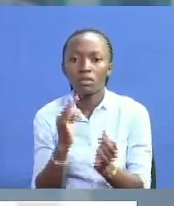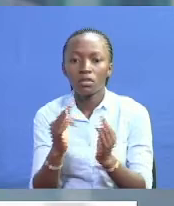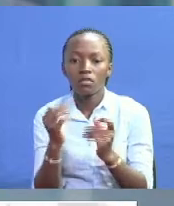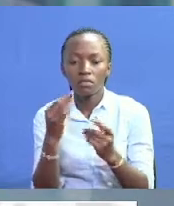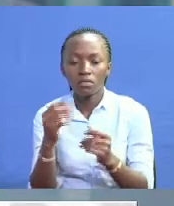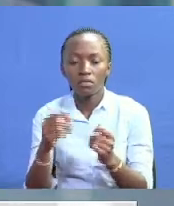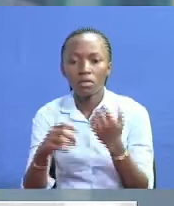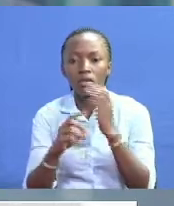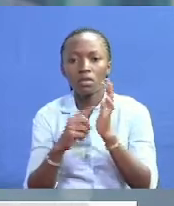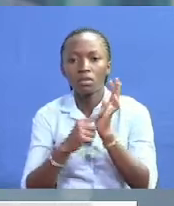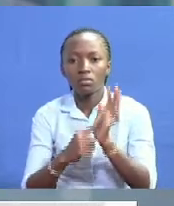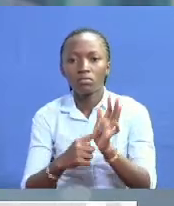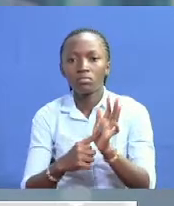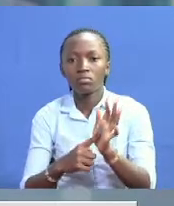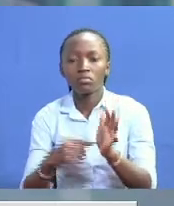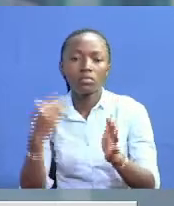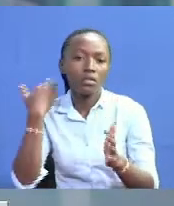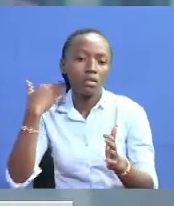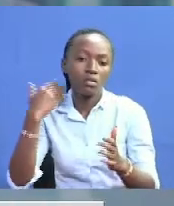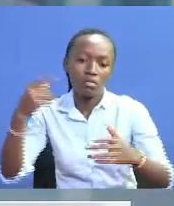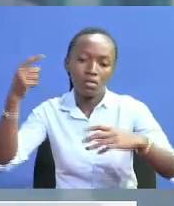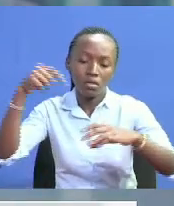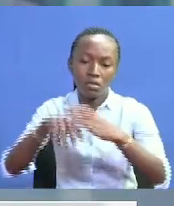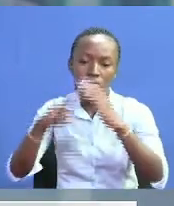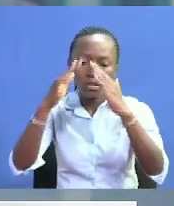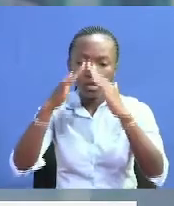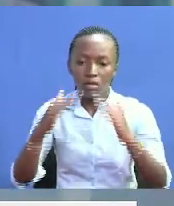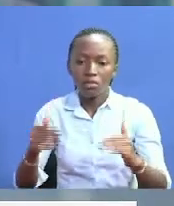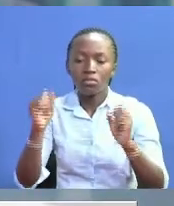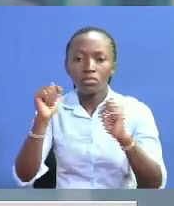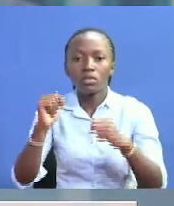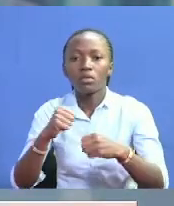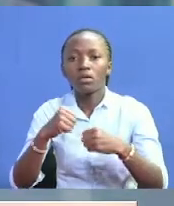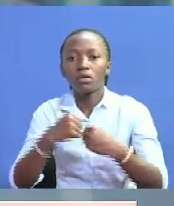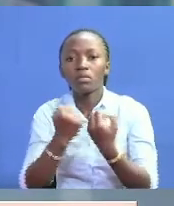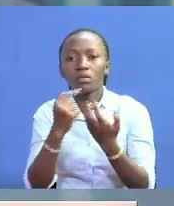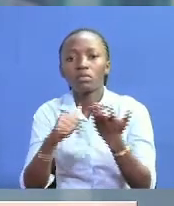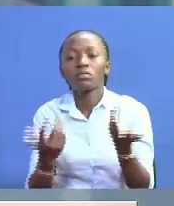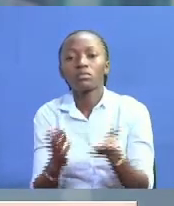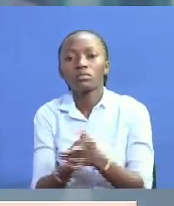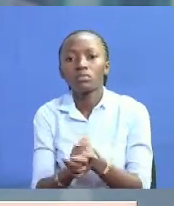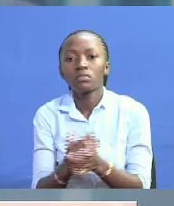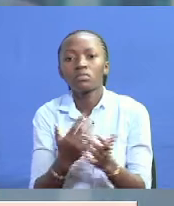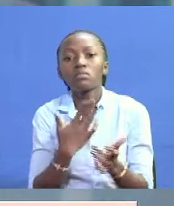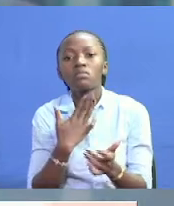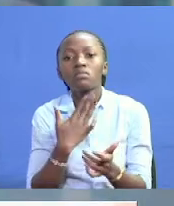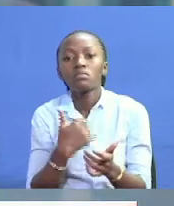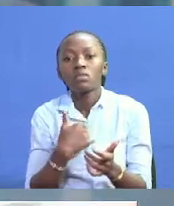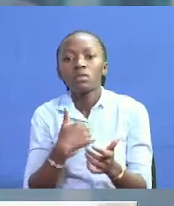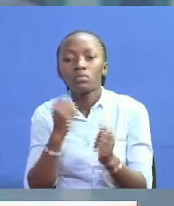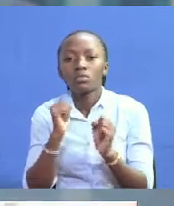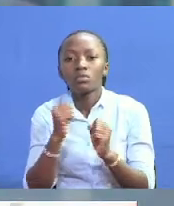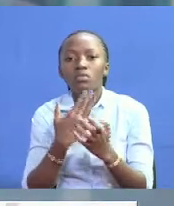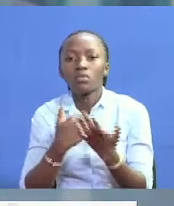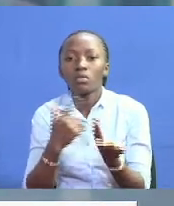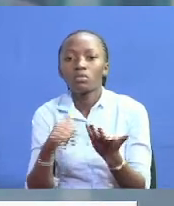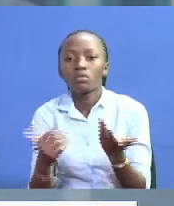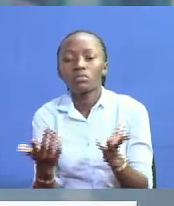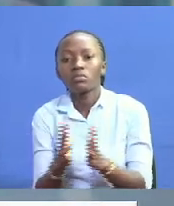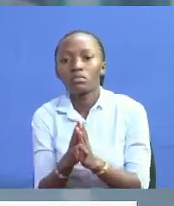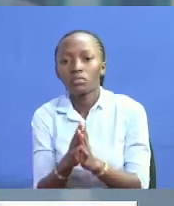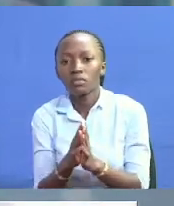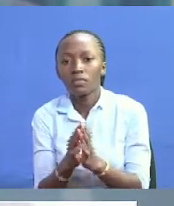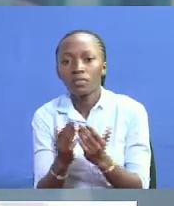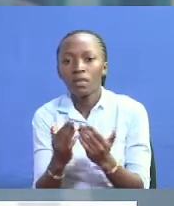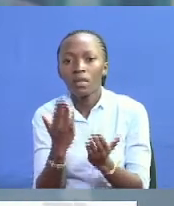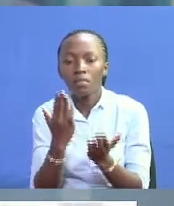gets in, you can't be able to do anything. So what we would want to do, or what I would want to do in that capacity, is at